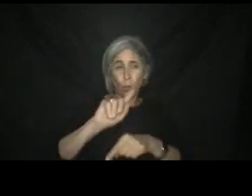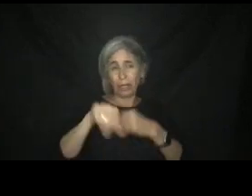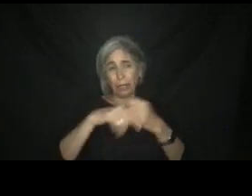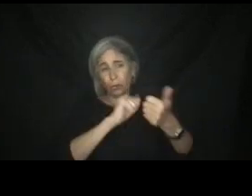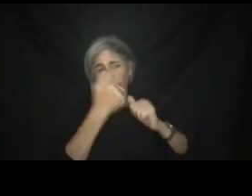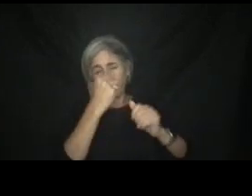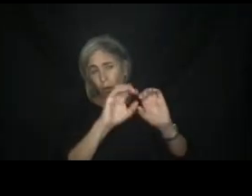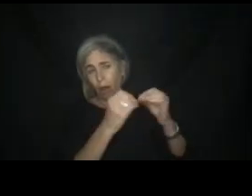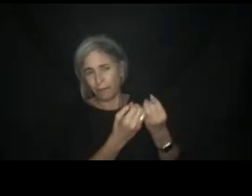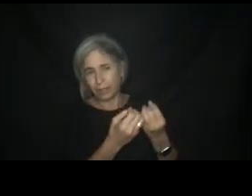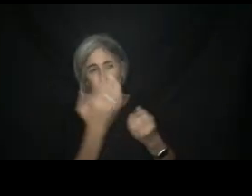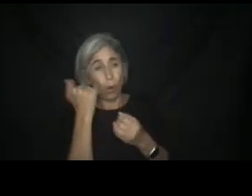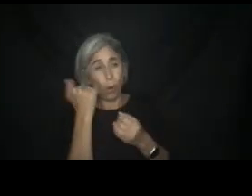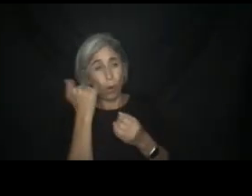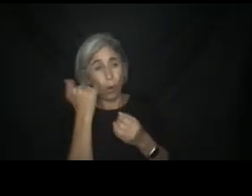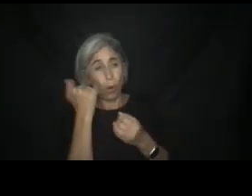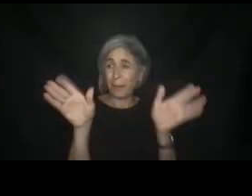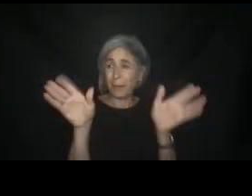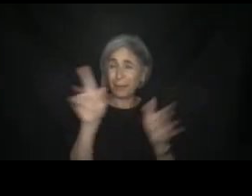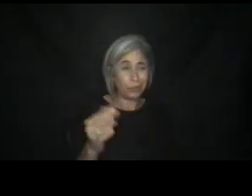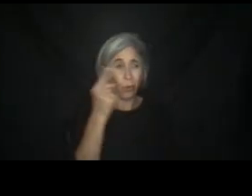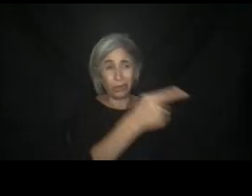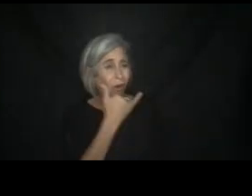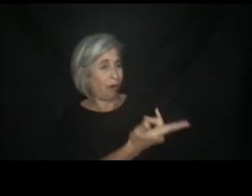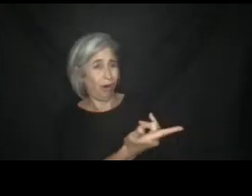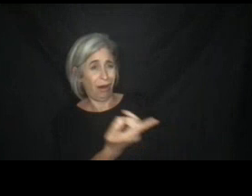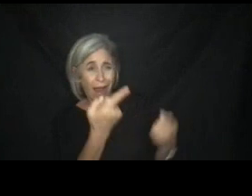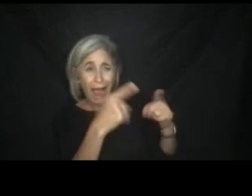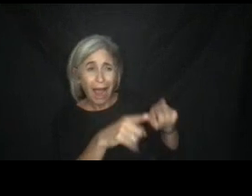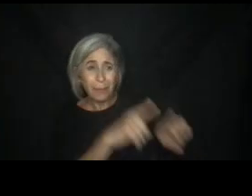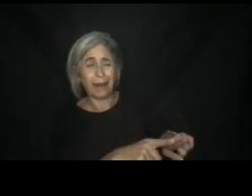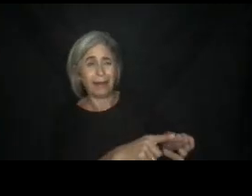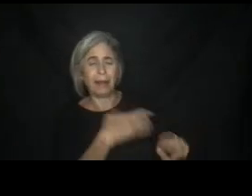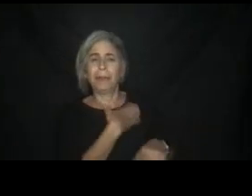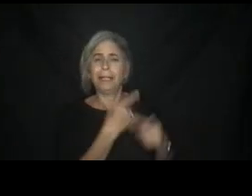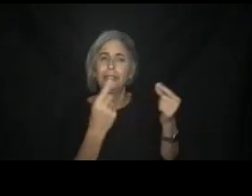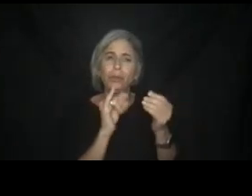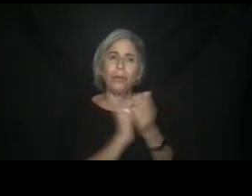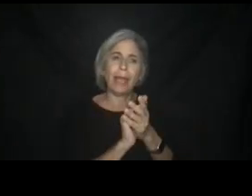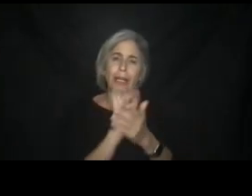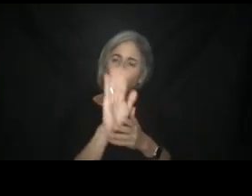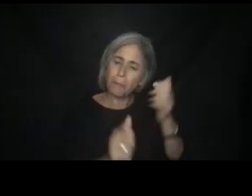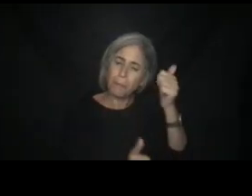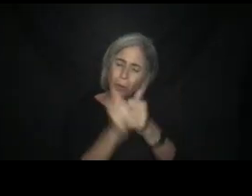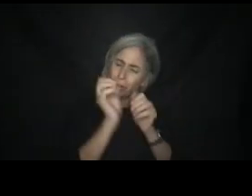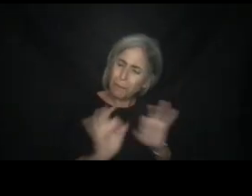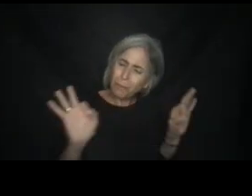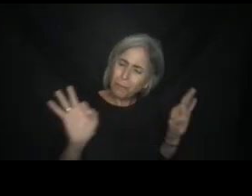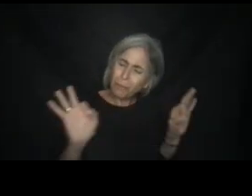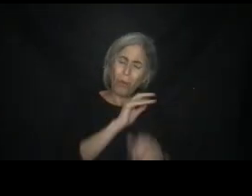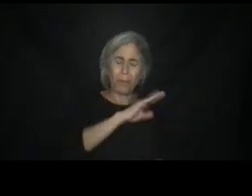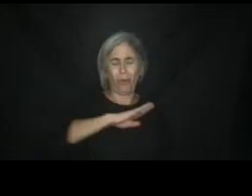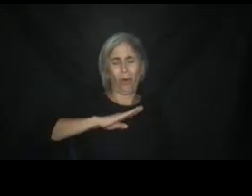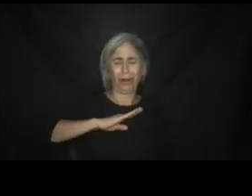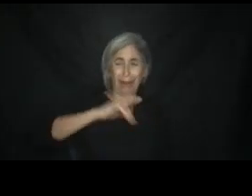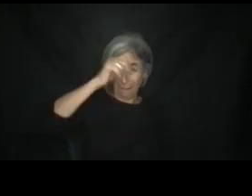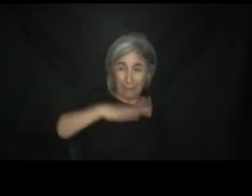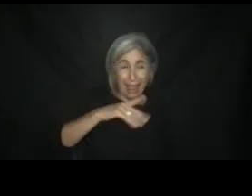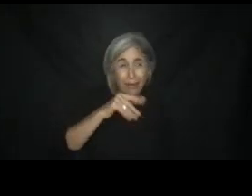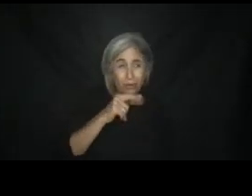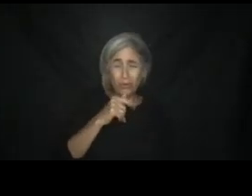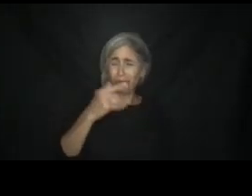that the public would know what he has done wrong. And please do something about this. This is your most important board, and you put a man on there who